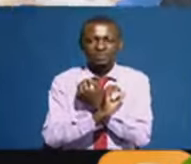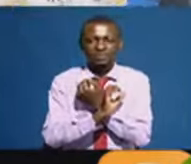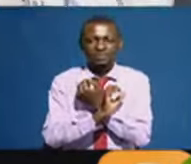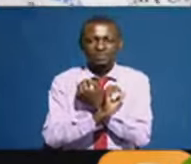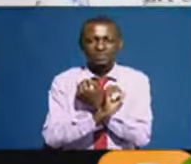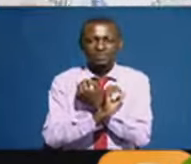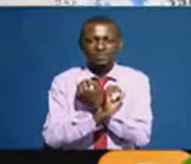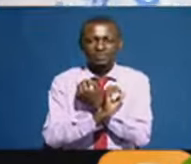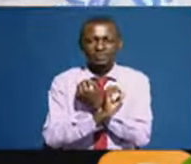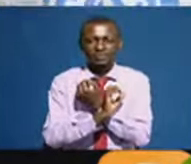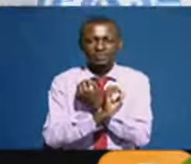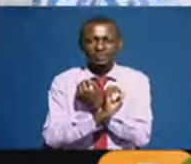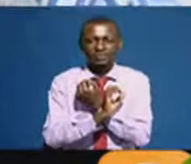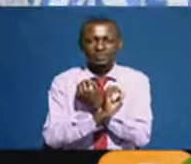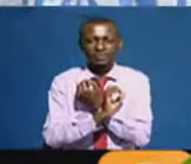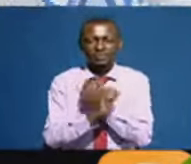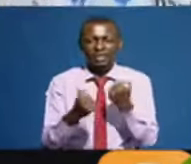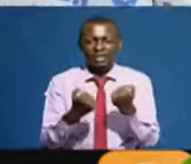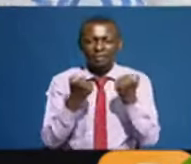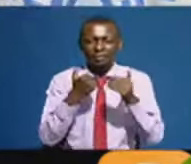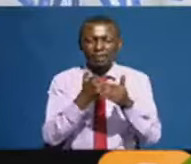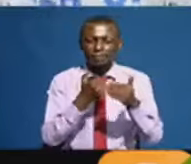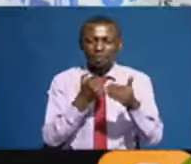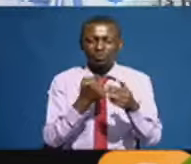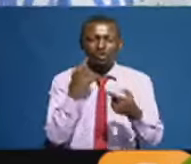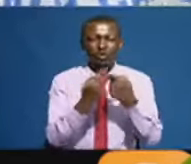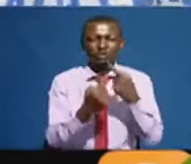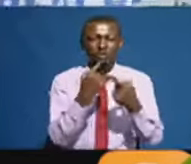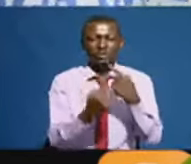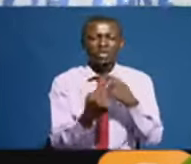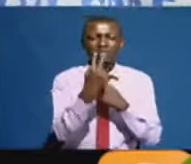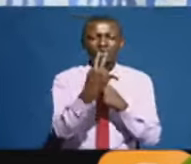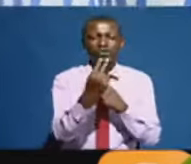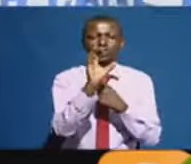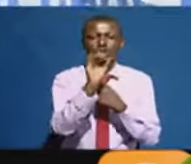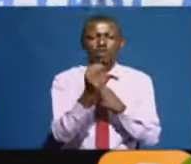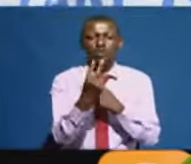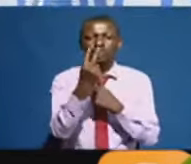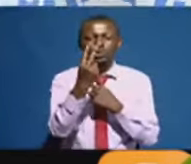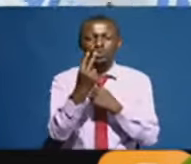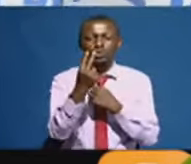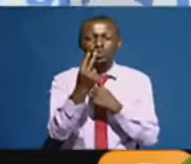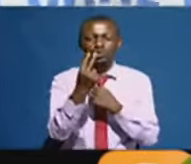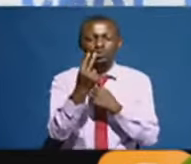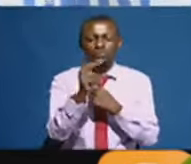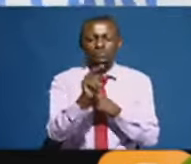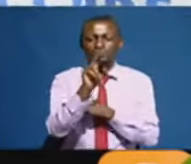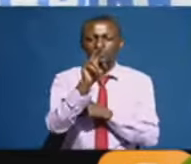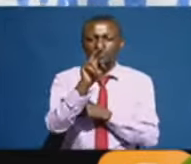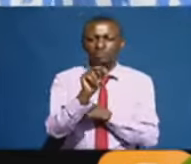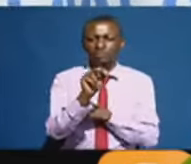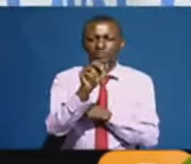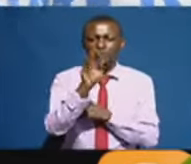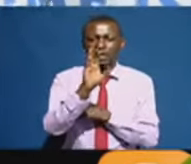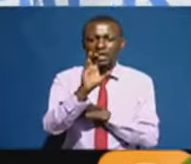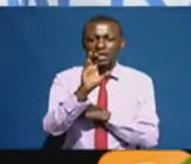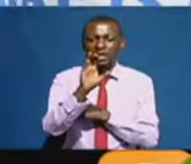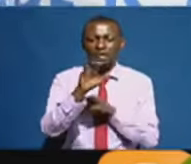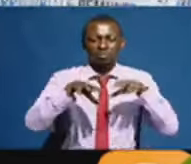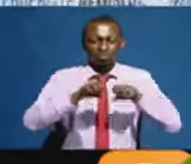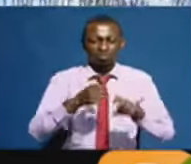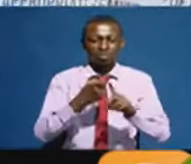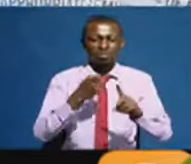There was a close one in 2002 when National Rainbow Coalition replaced KANU, but KANU quickly came back